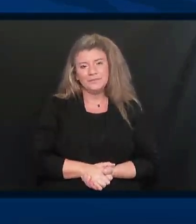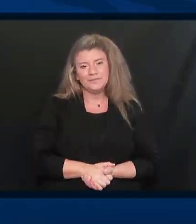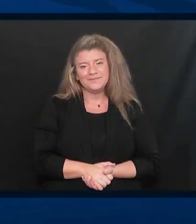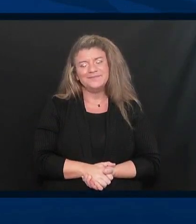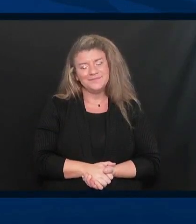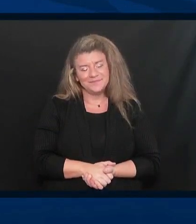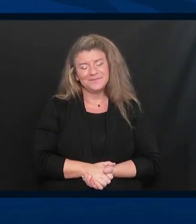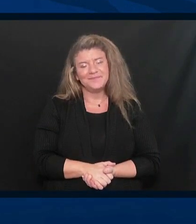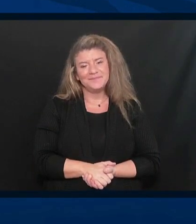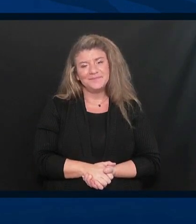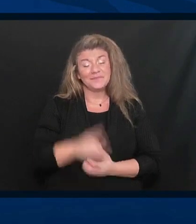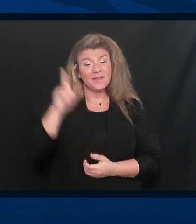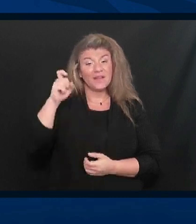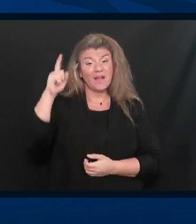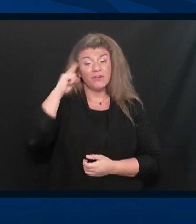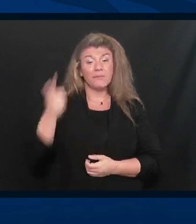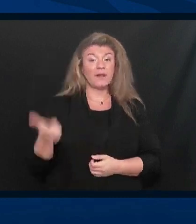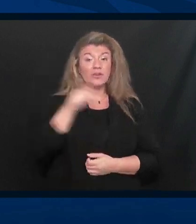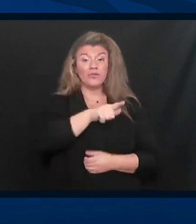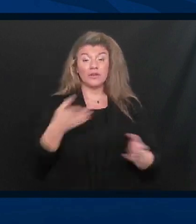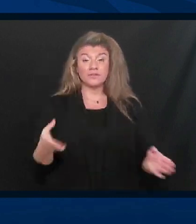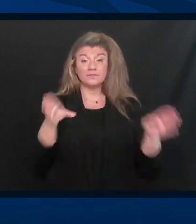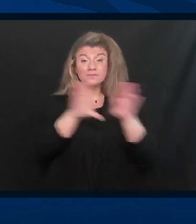All right, thank you, Dave. Governor, I'll turn it back to you.